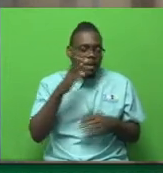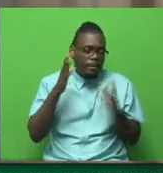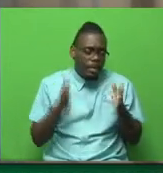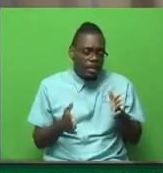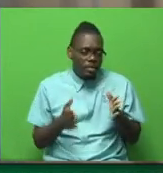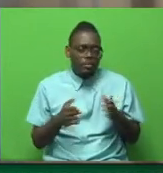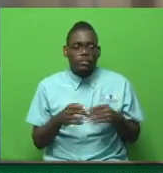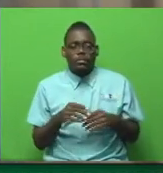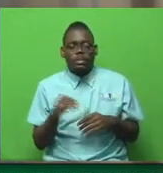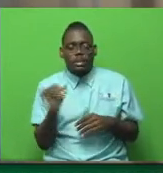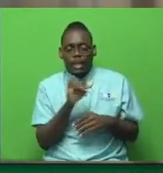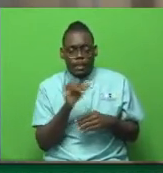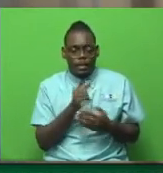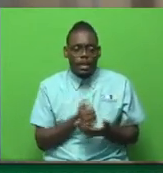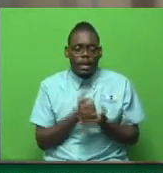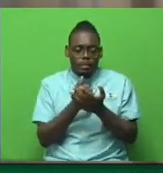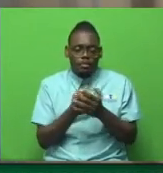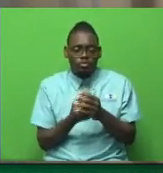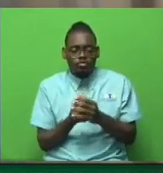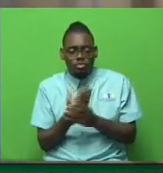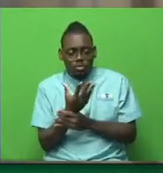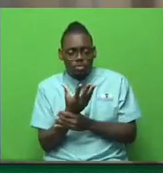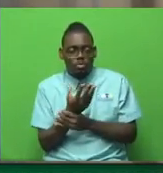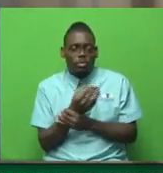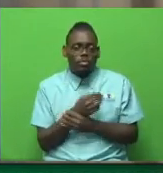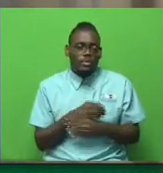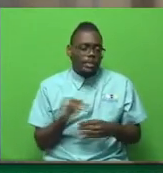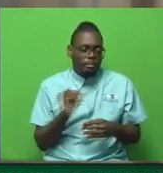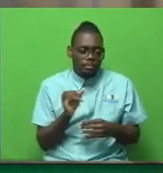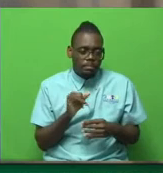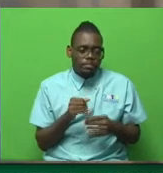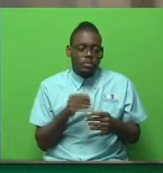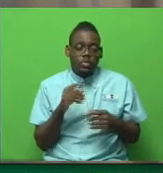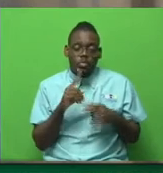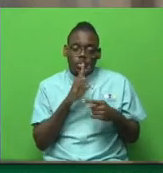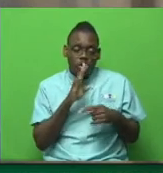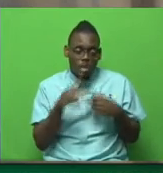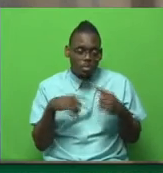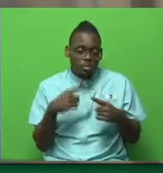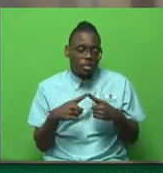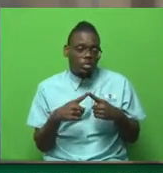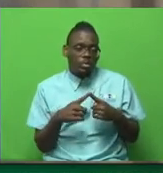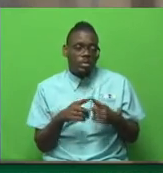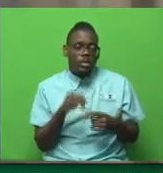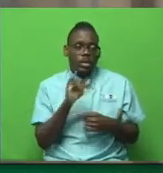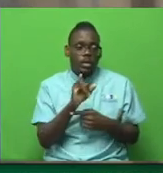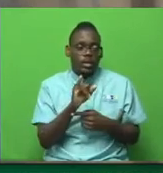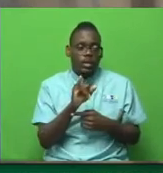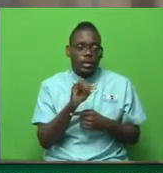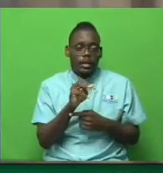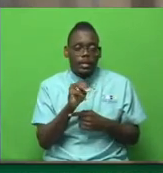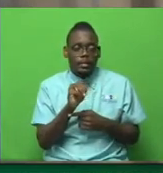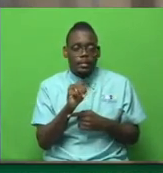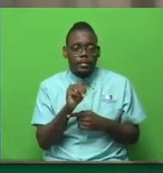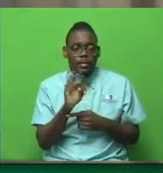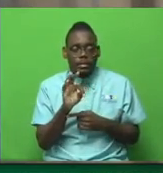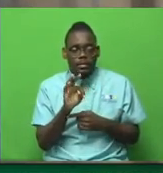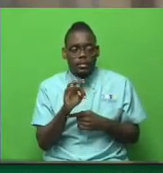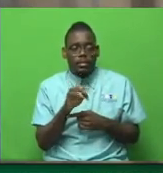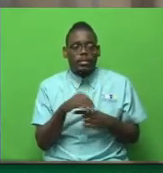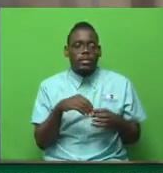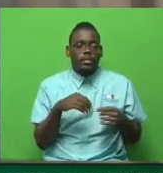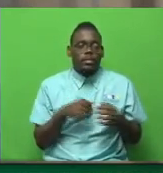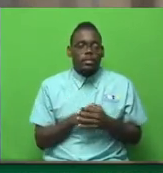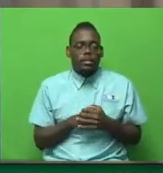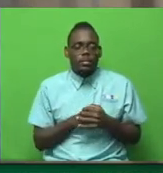a growth poll a good industry they've spoken about fintech and about a flurry of Game Changers and mega